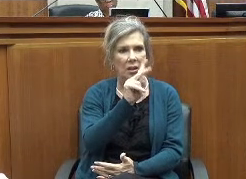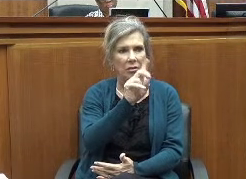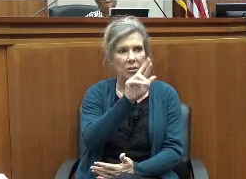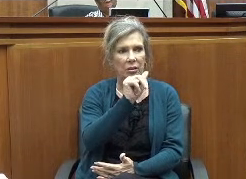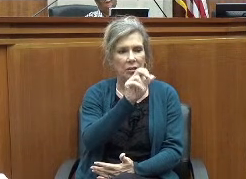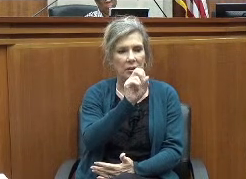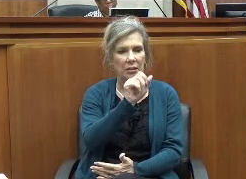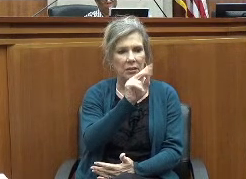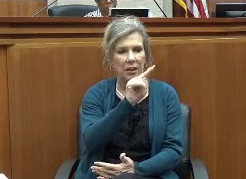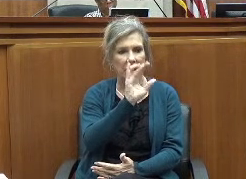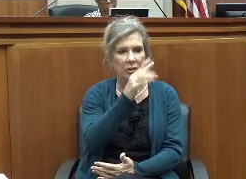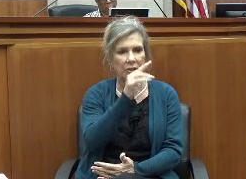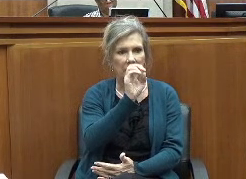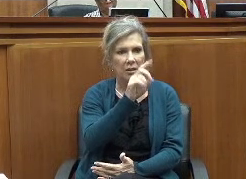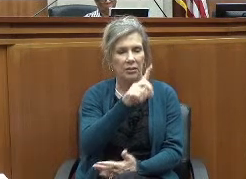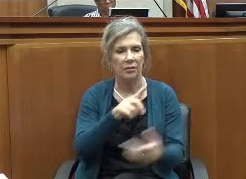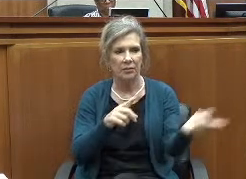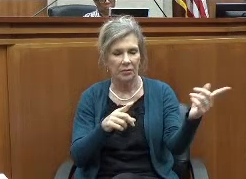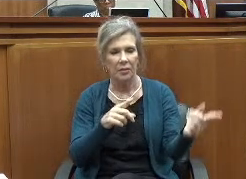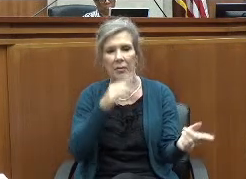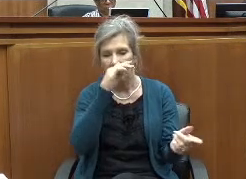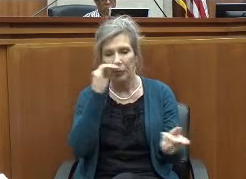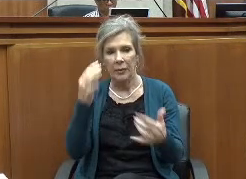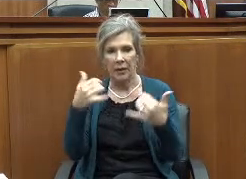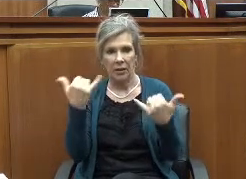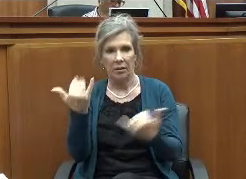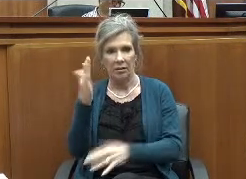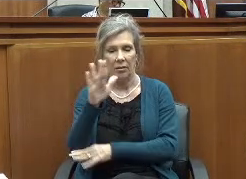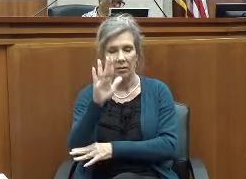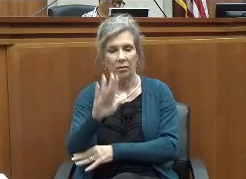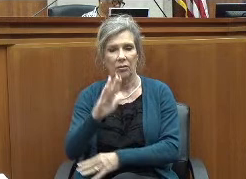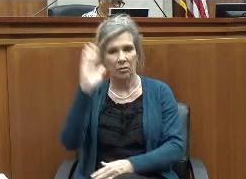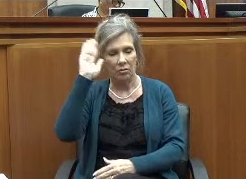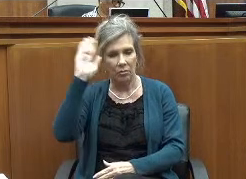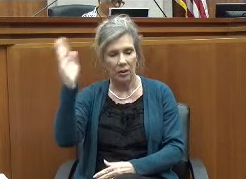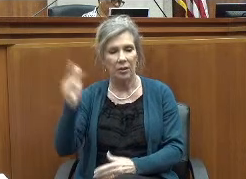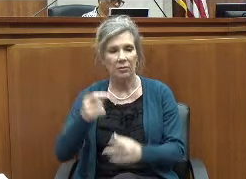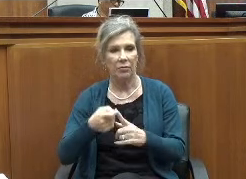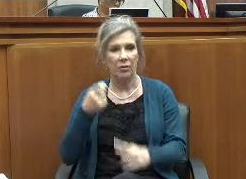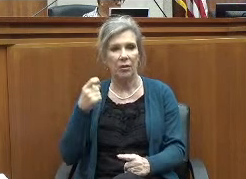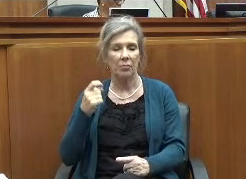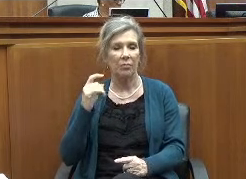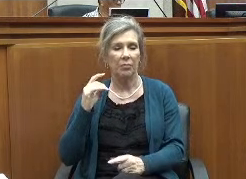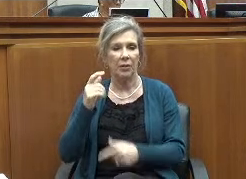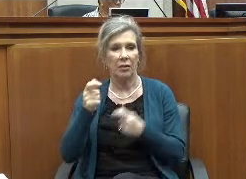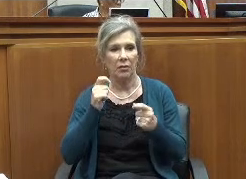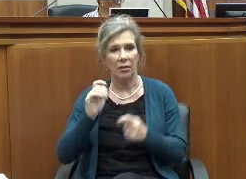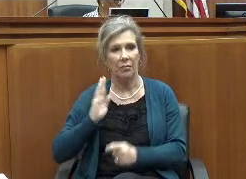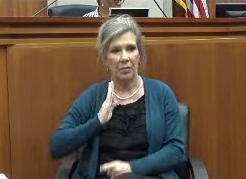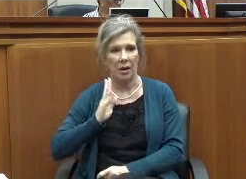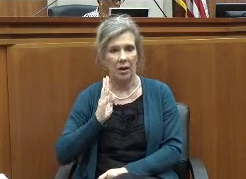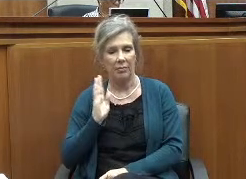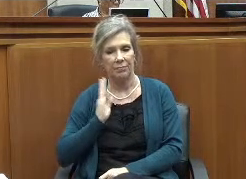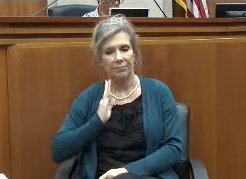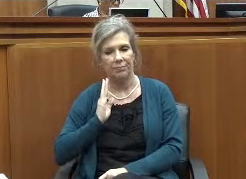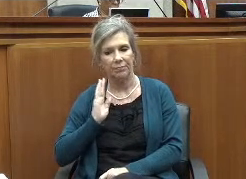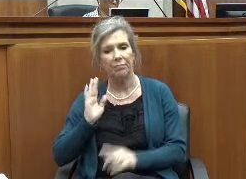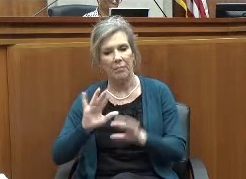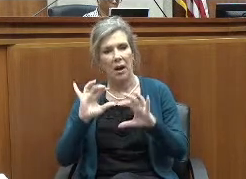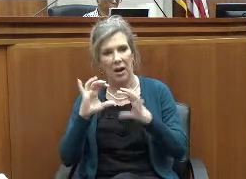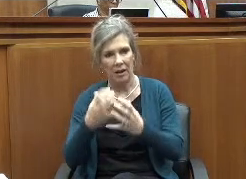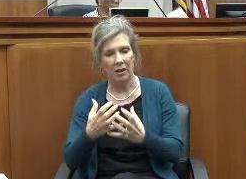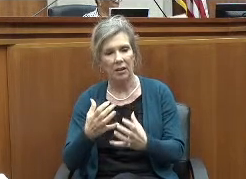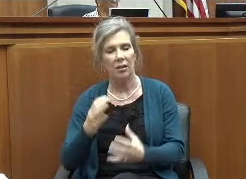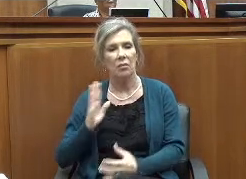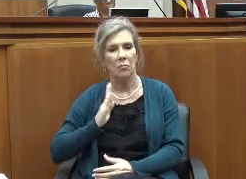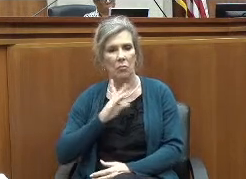Good afternoon, and greetings on behalf of the governing body of Louisiana Connections Academy. As I said, my name is Glenda Jones, board president,